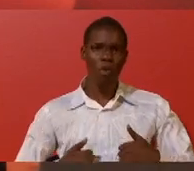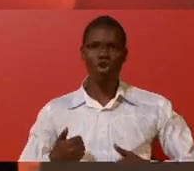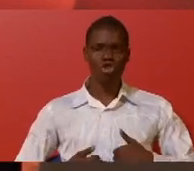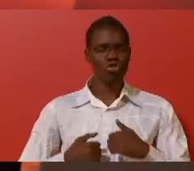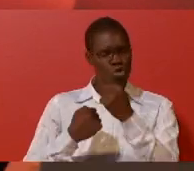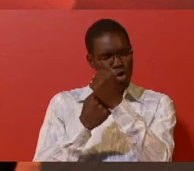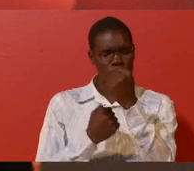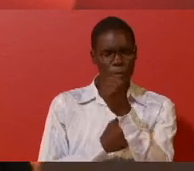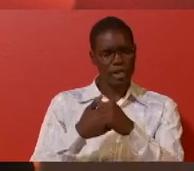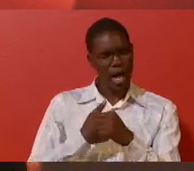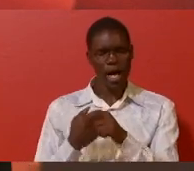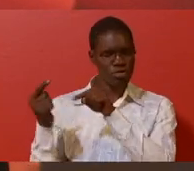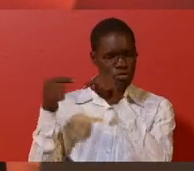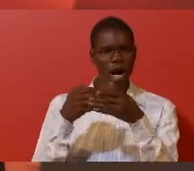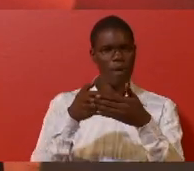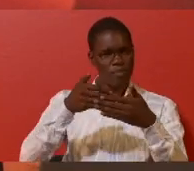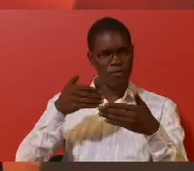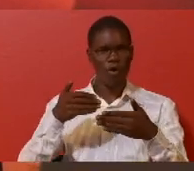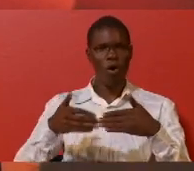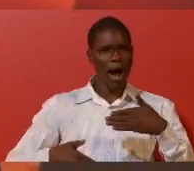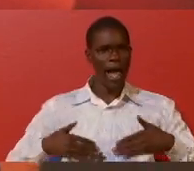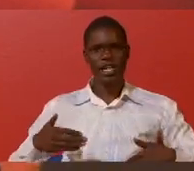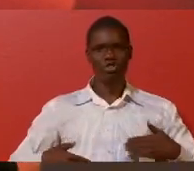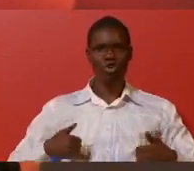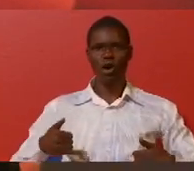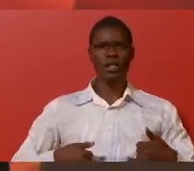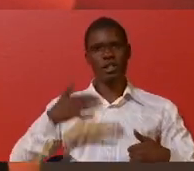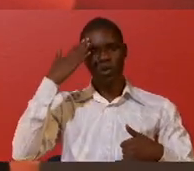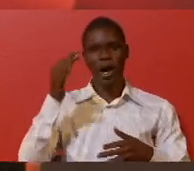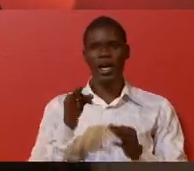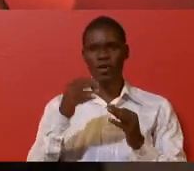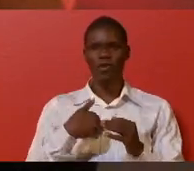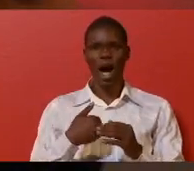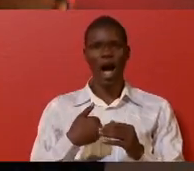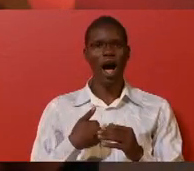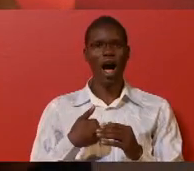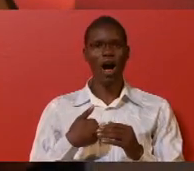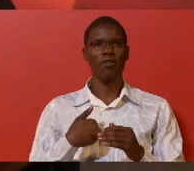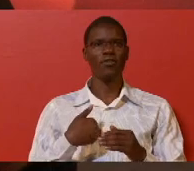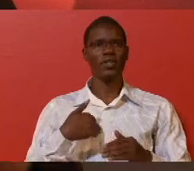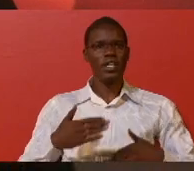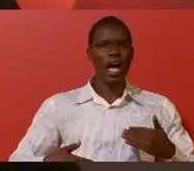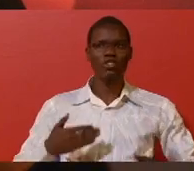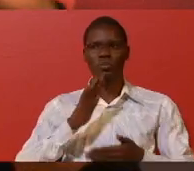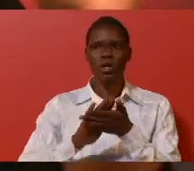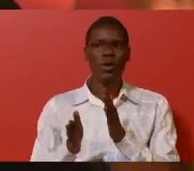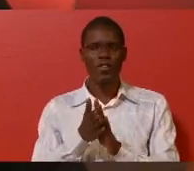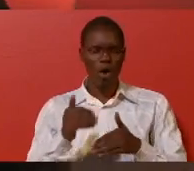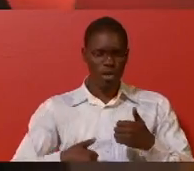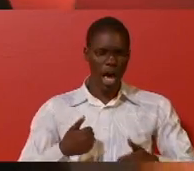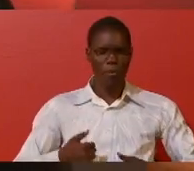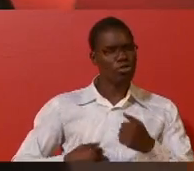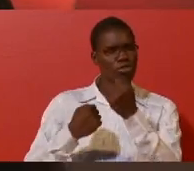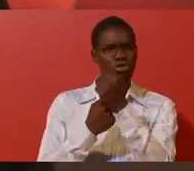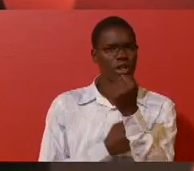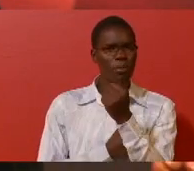support has to come before the pleasure. Because if there's pleasure without emotional support,